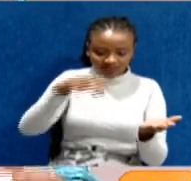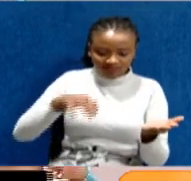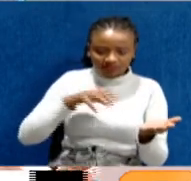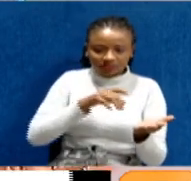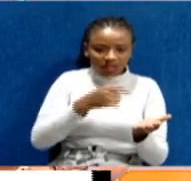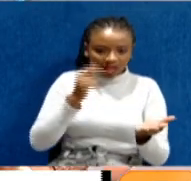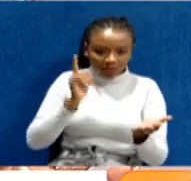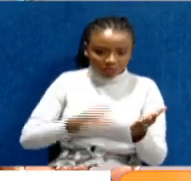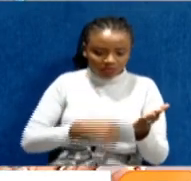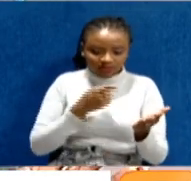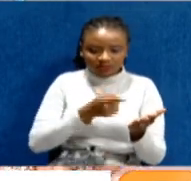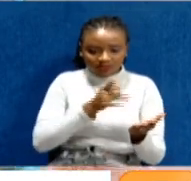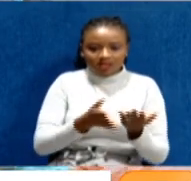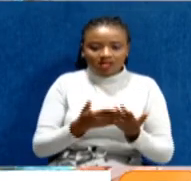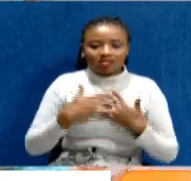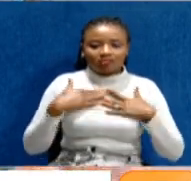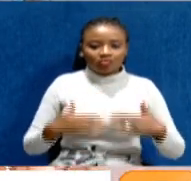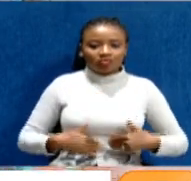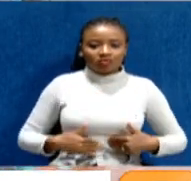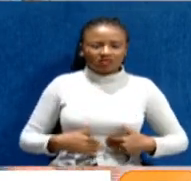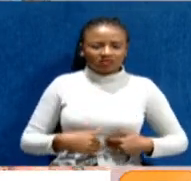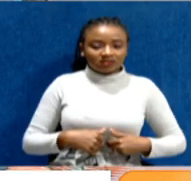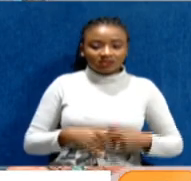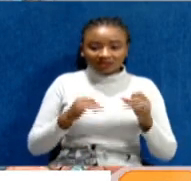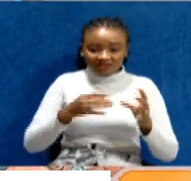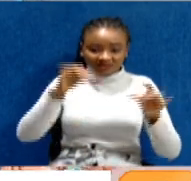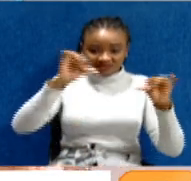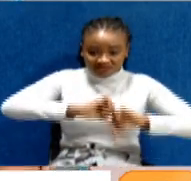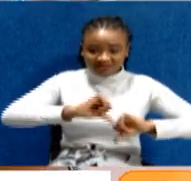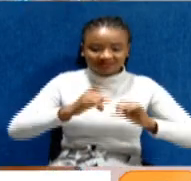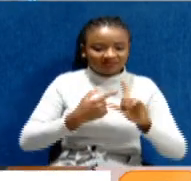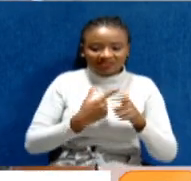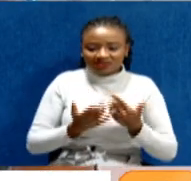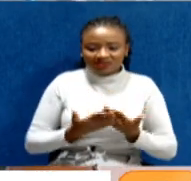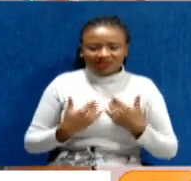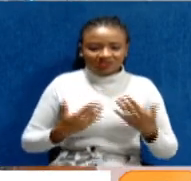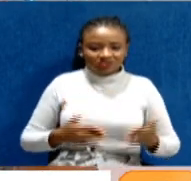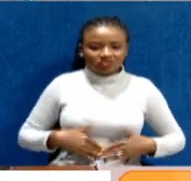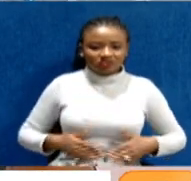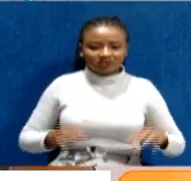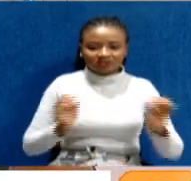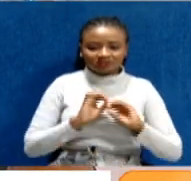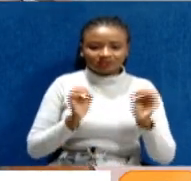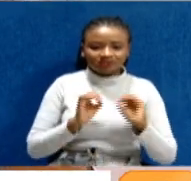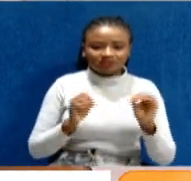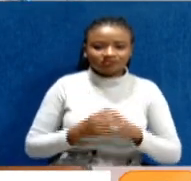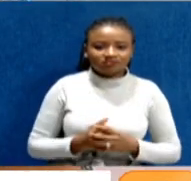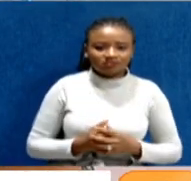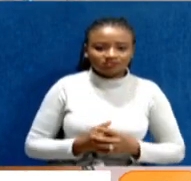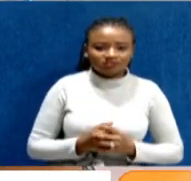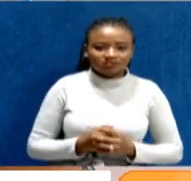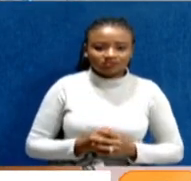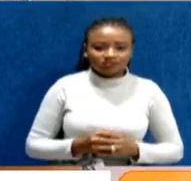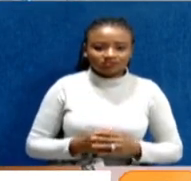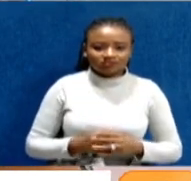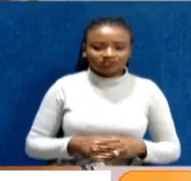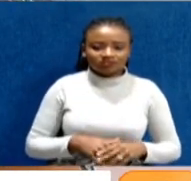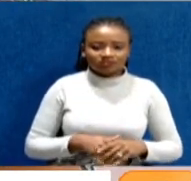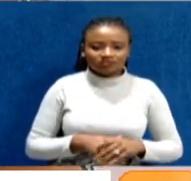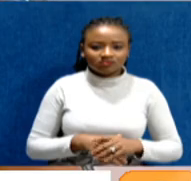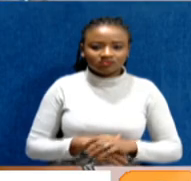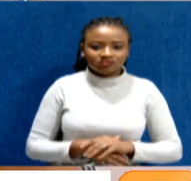because it starts from the rearing or the growing of the crop. Yeah. So if it is the growing of the crop, if we are going to grow